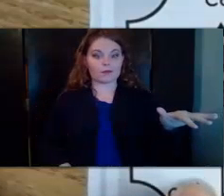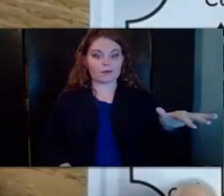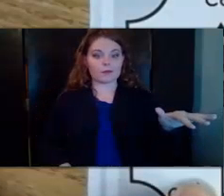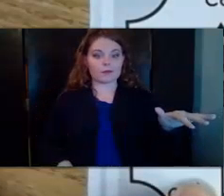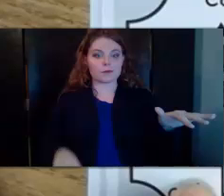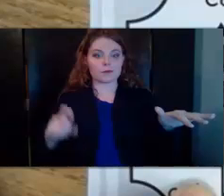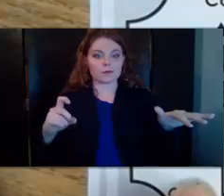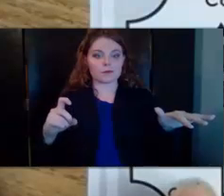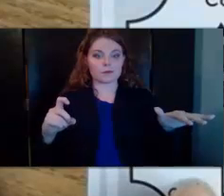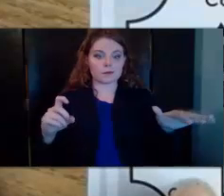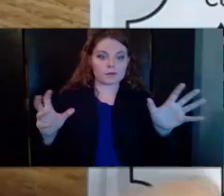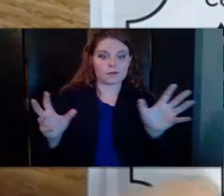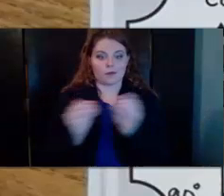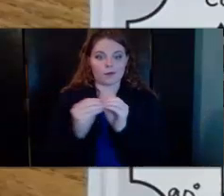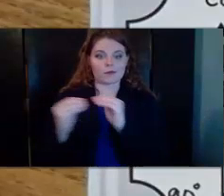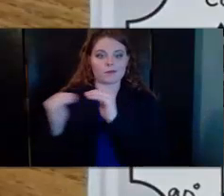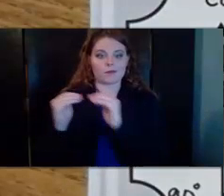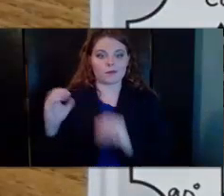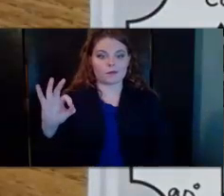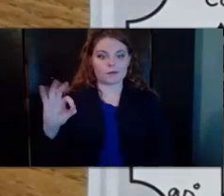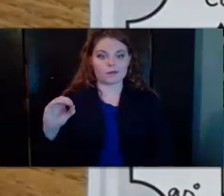and x and add them to get 90.